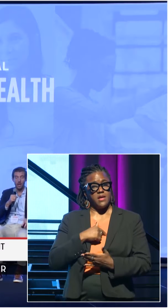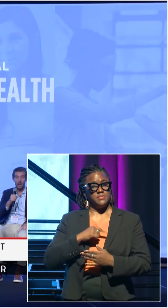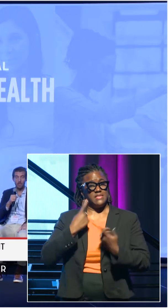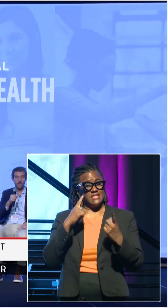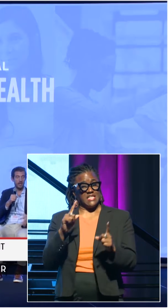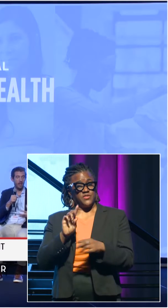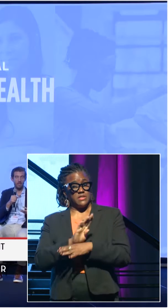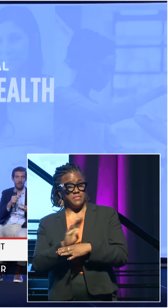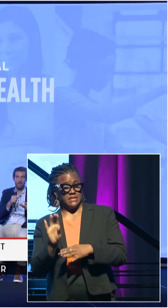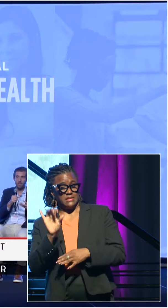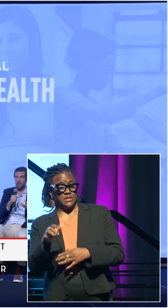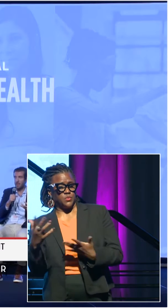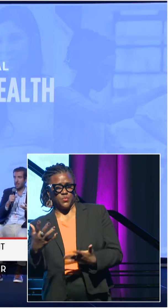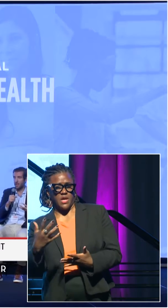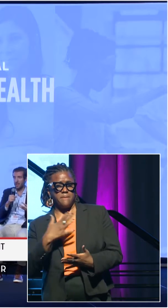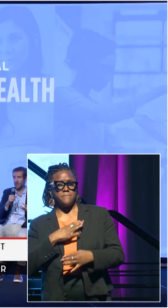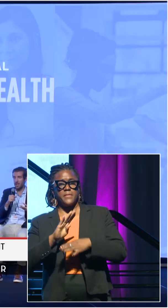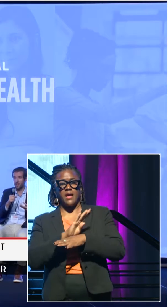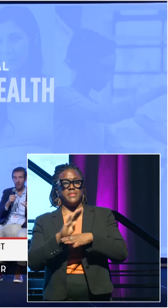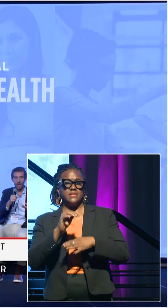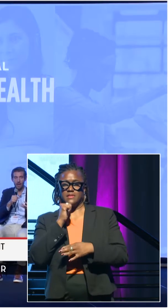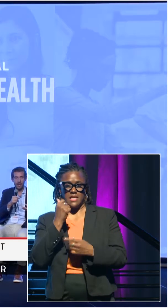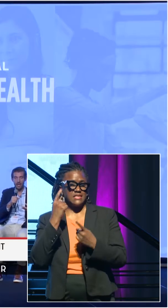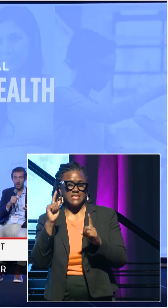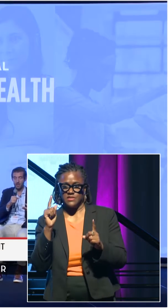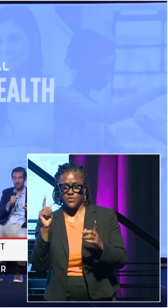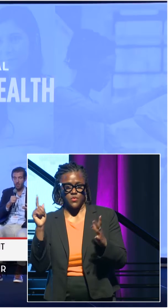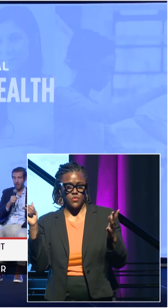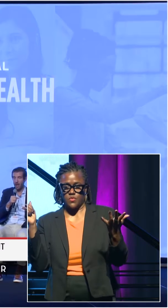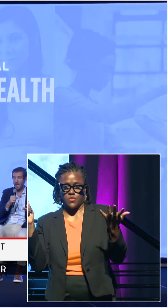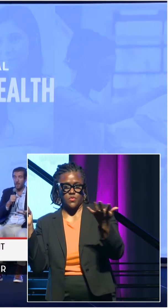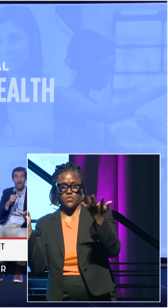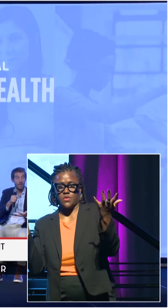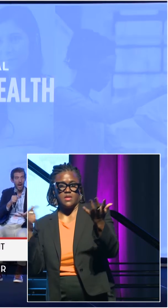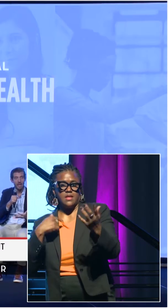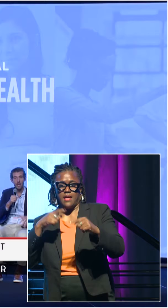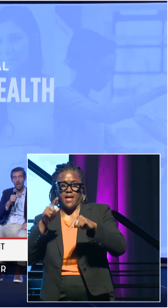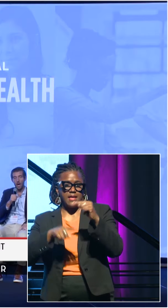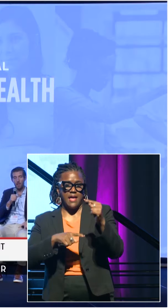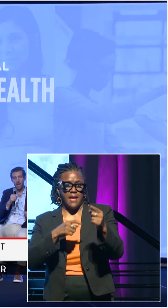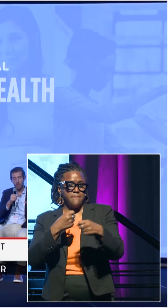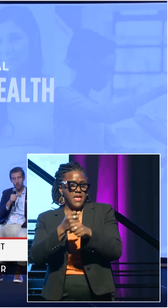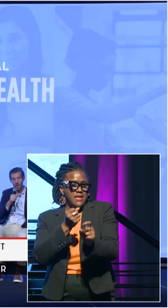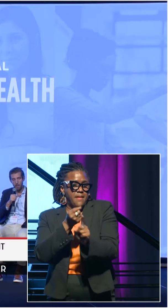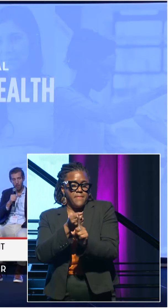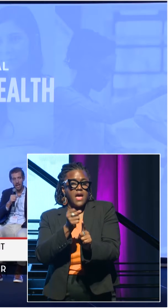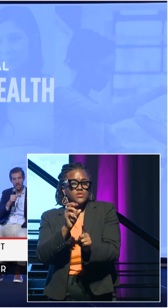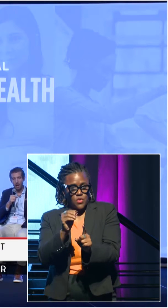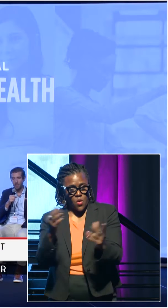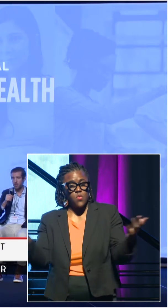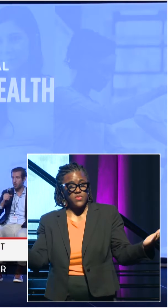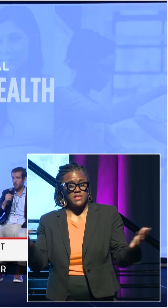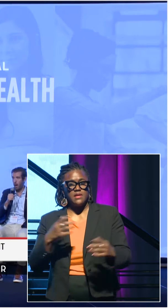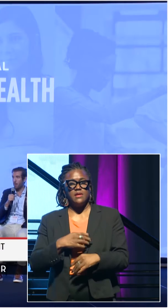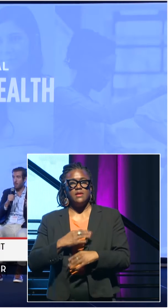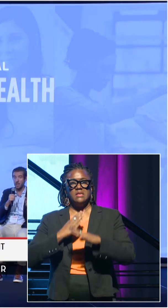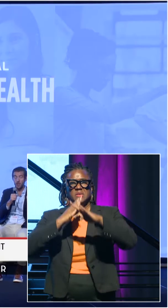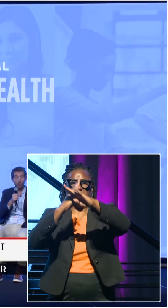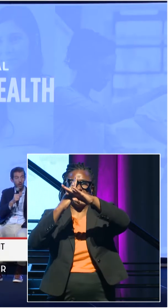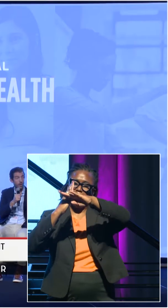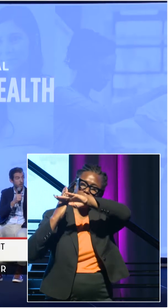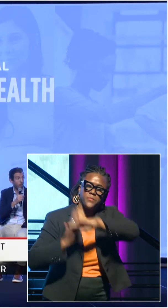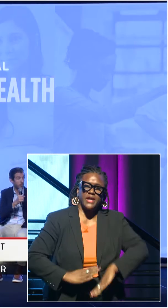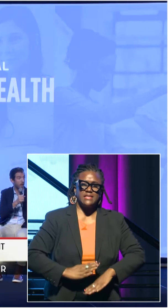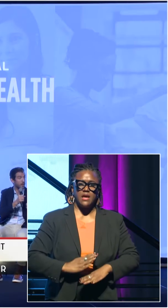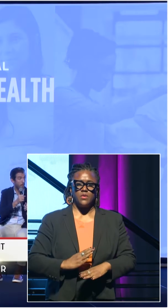business, because if my business isn't successful, I can't make an impact, is trying to break down these huge problems